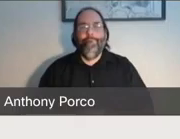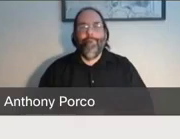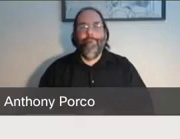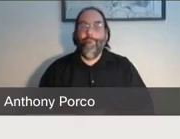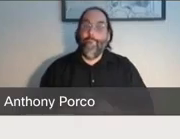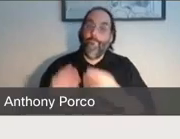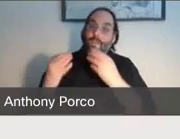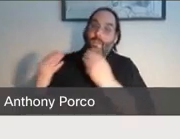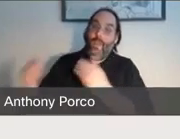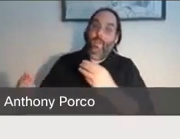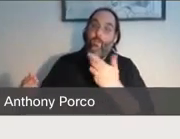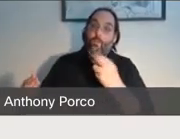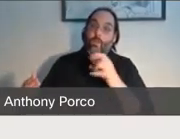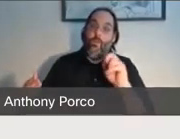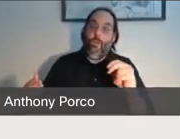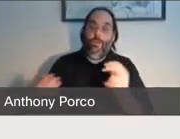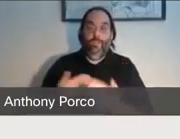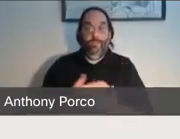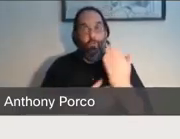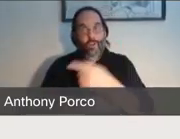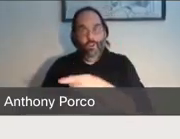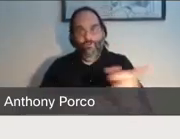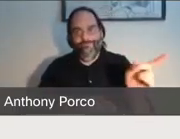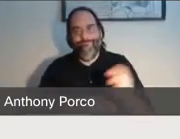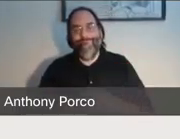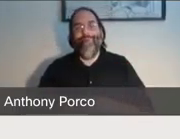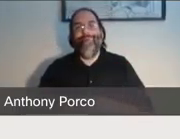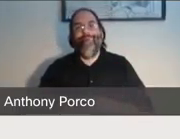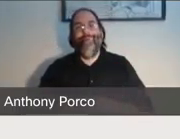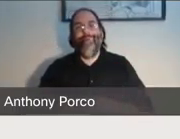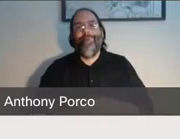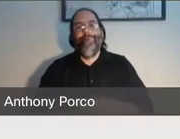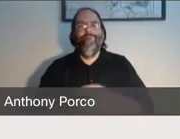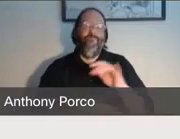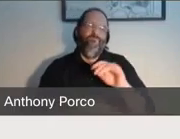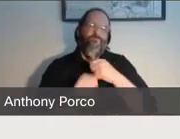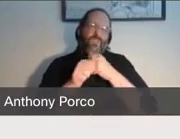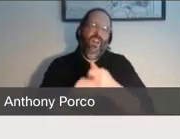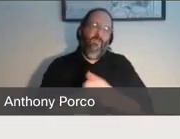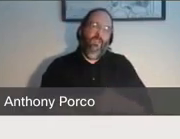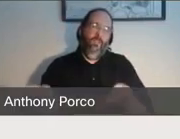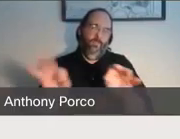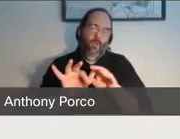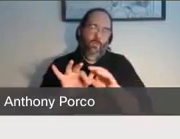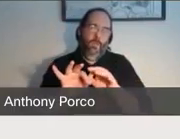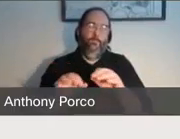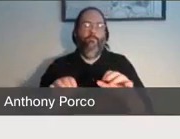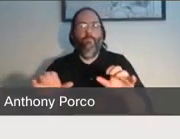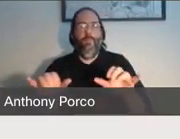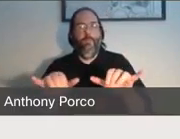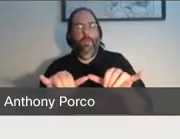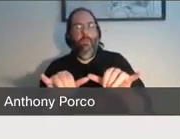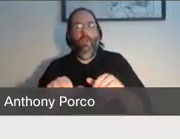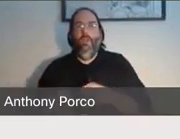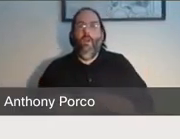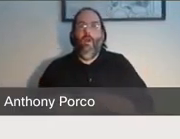Thank you, Herson. Good morning to everyone. In keeping with the key performance metrics performed by